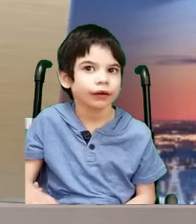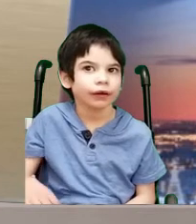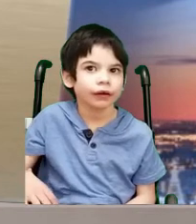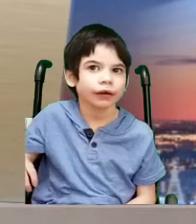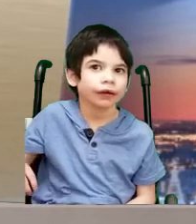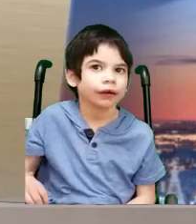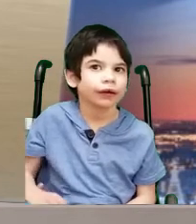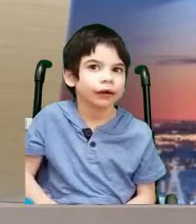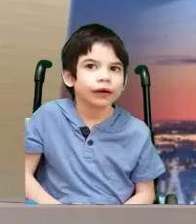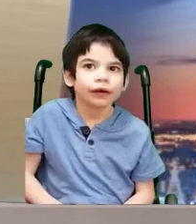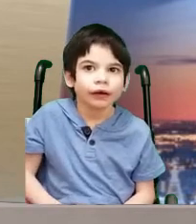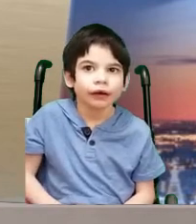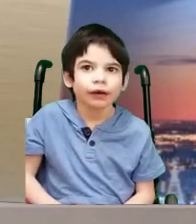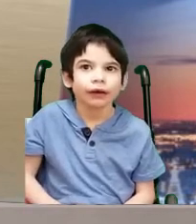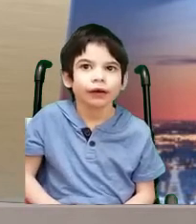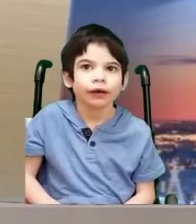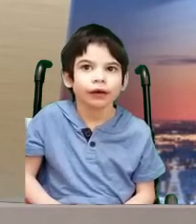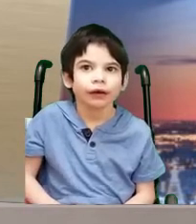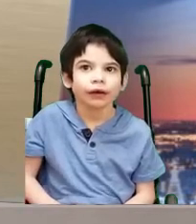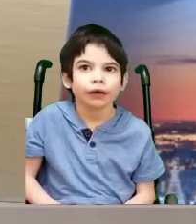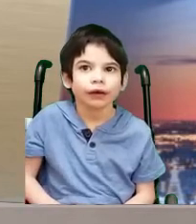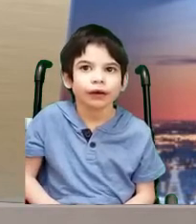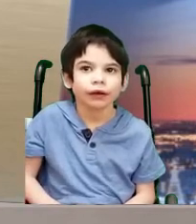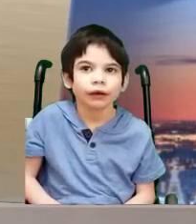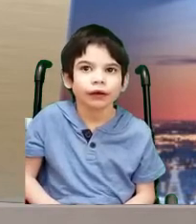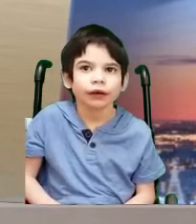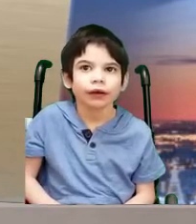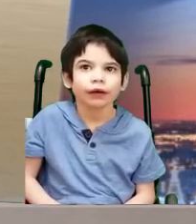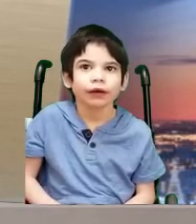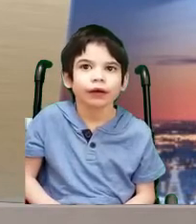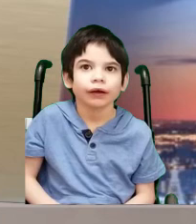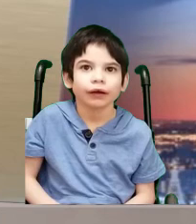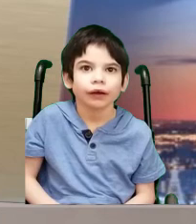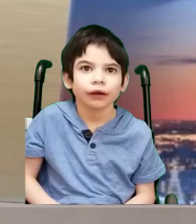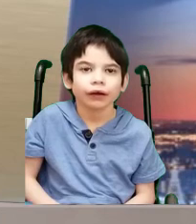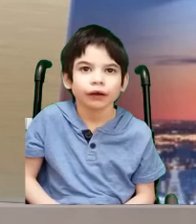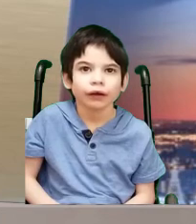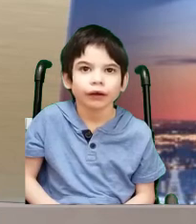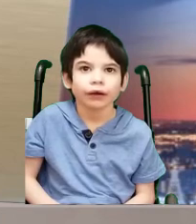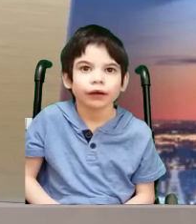There are no birthdays today. Well, that's it for the news. Thank you for watching and have a great day.